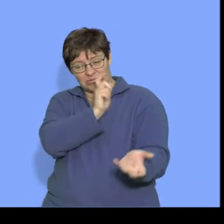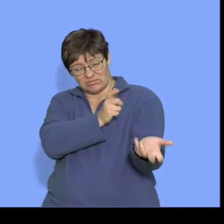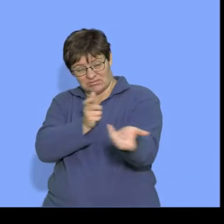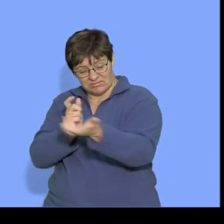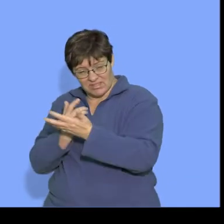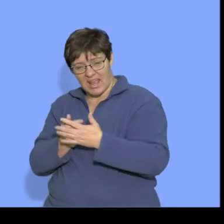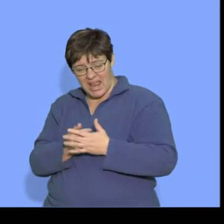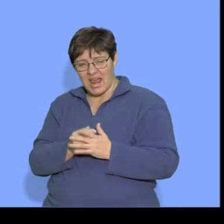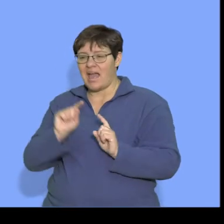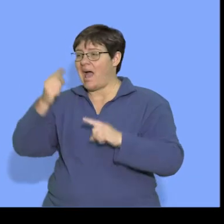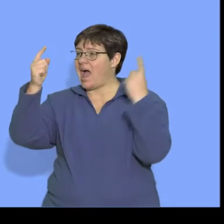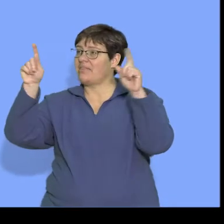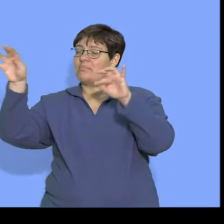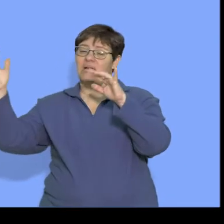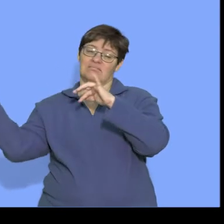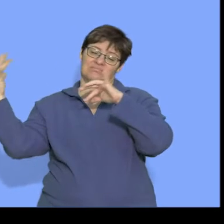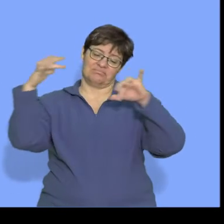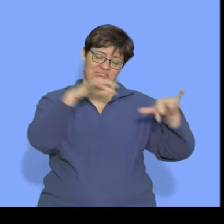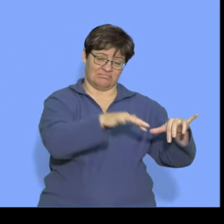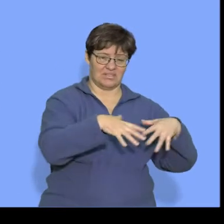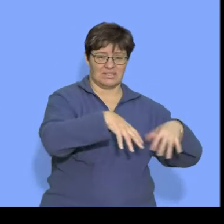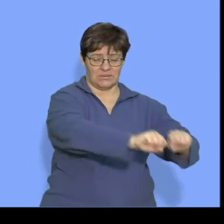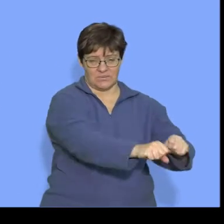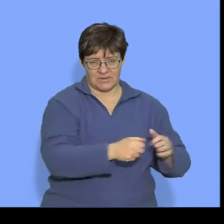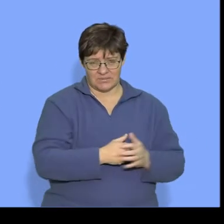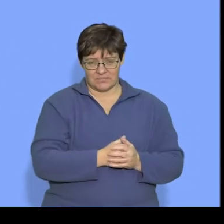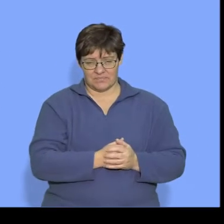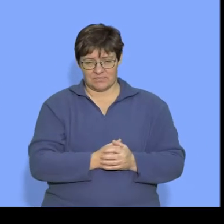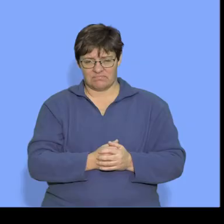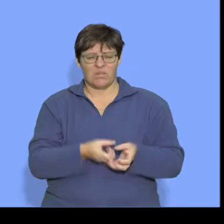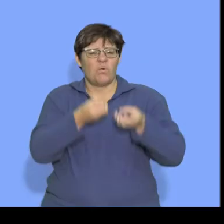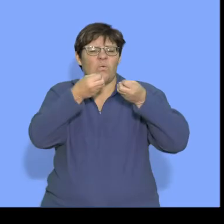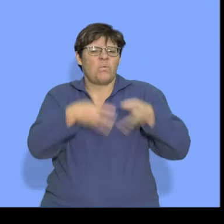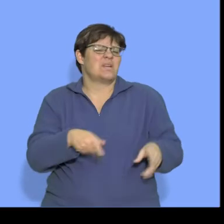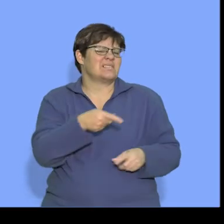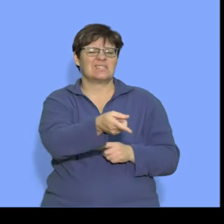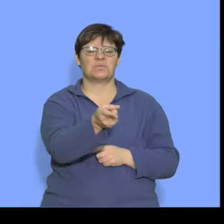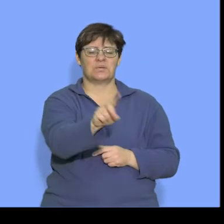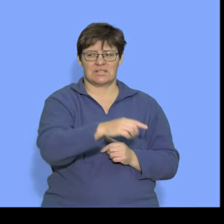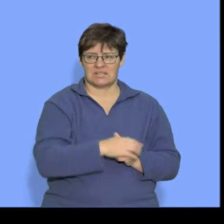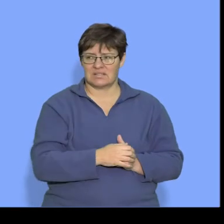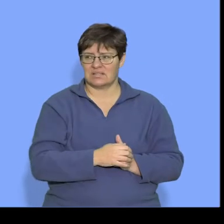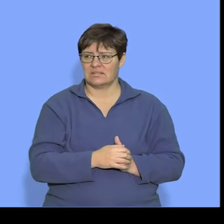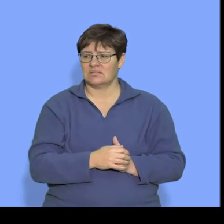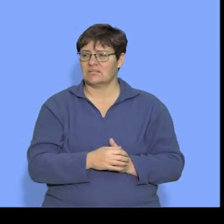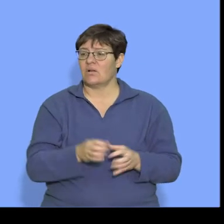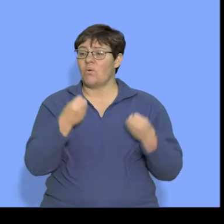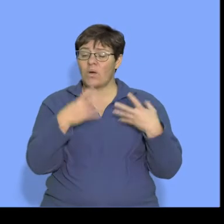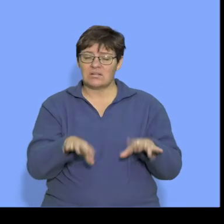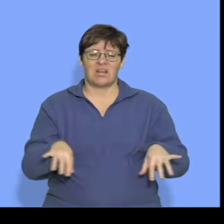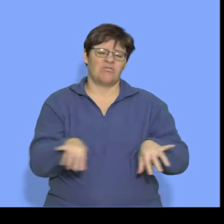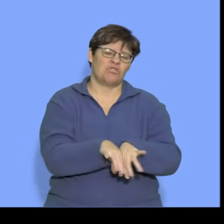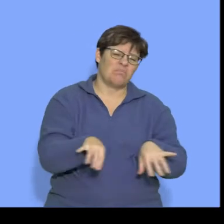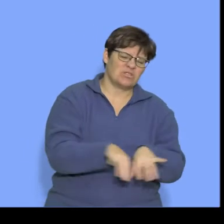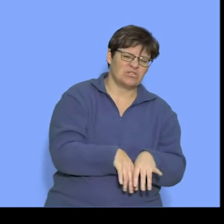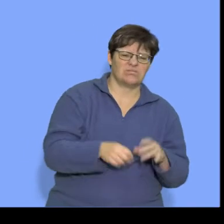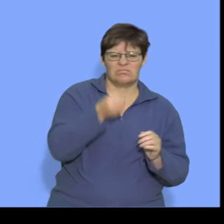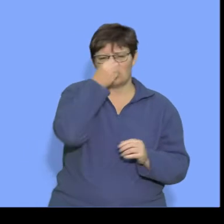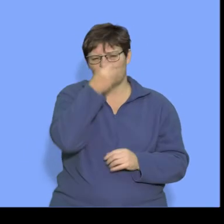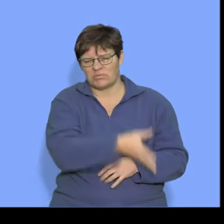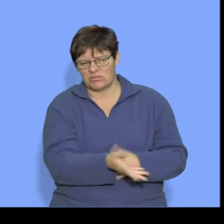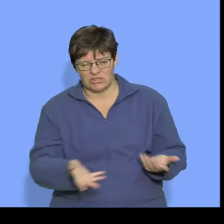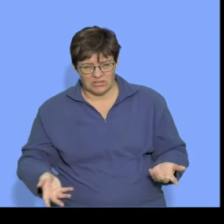plant invasion. So what is waste? Waste is also known as rubbish, trash,